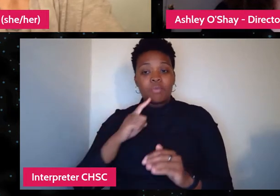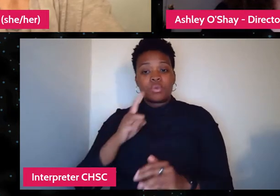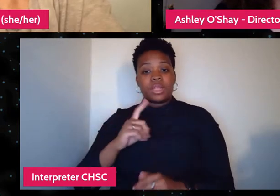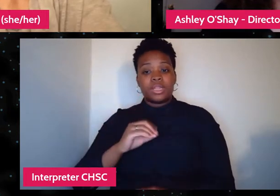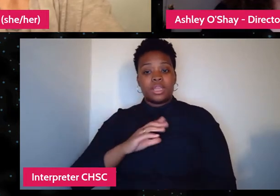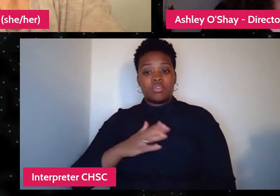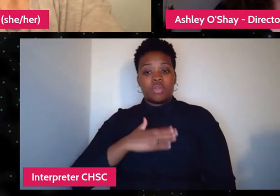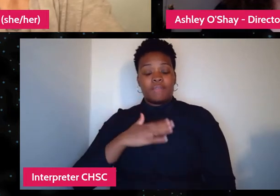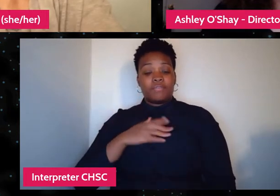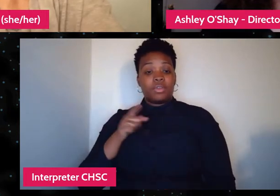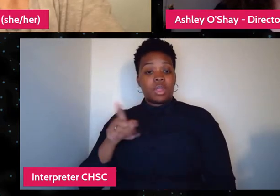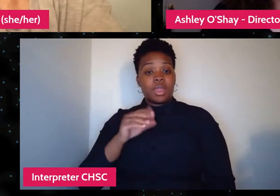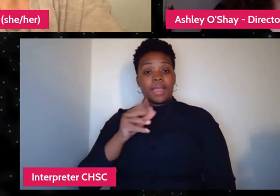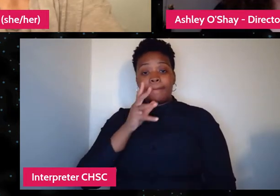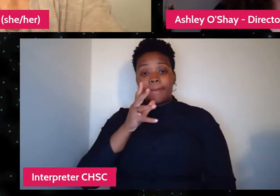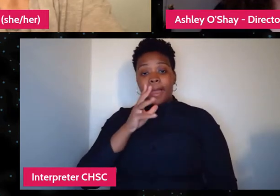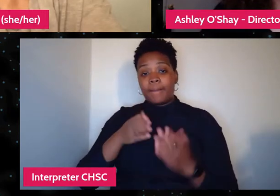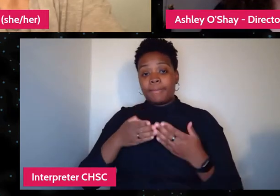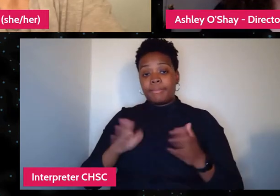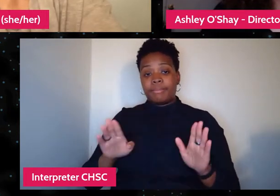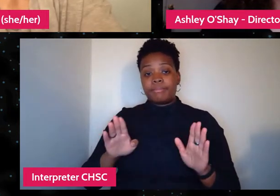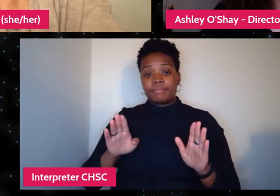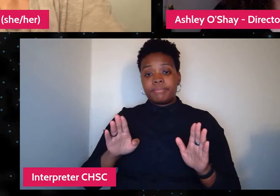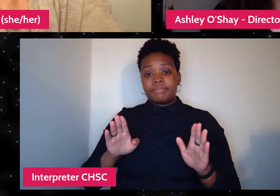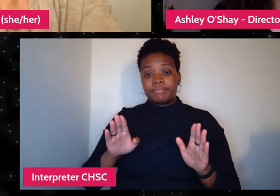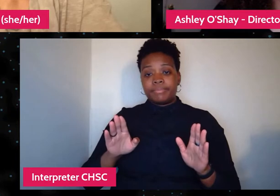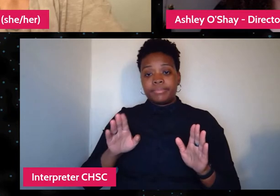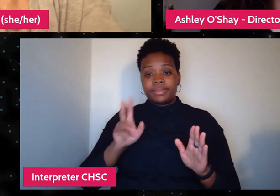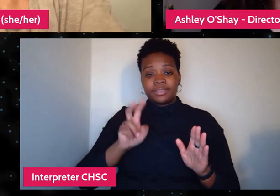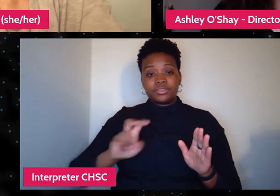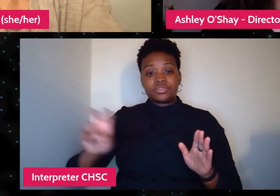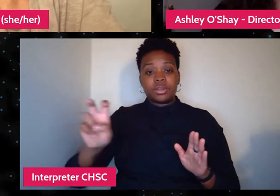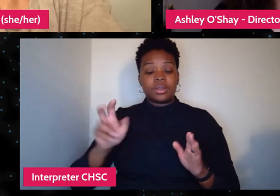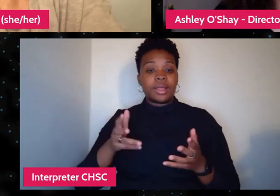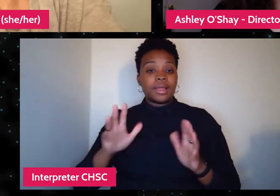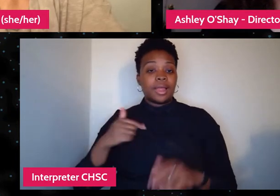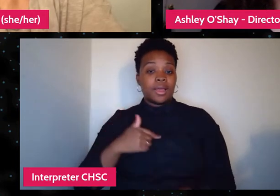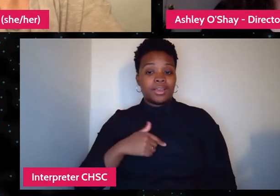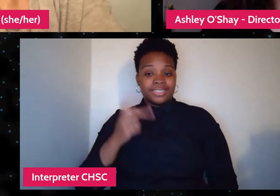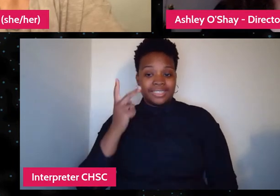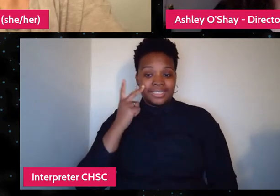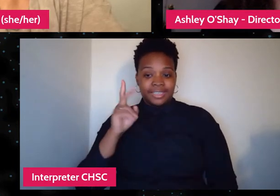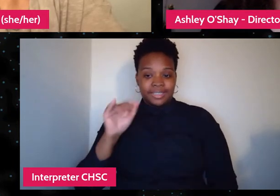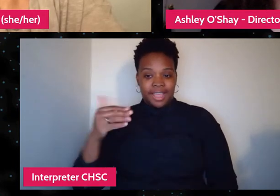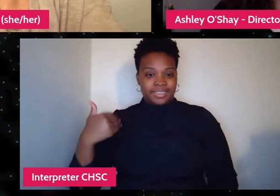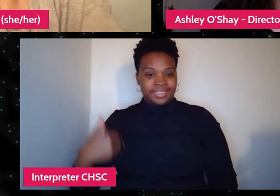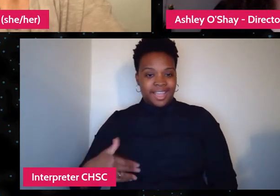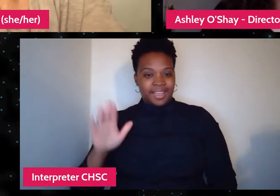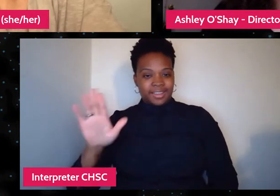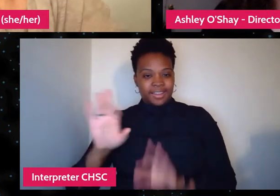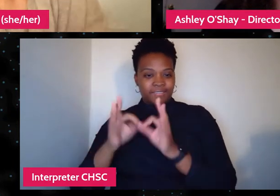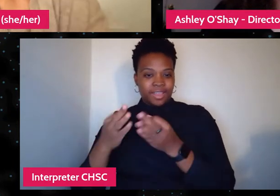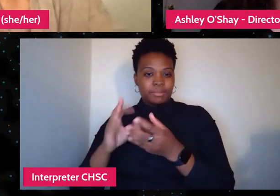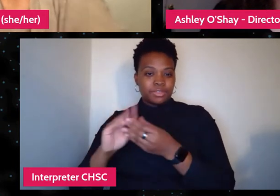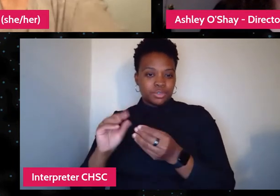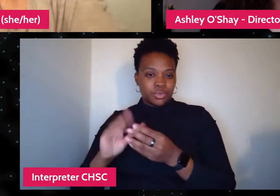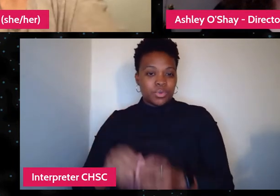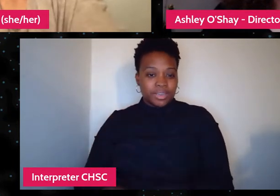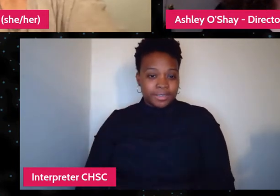mom opened us up to that journey and you know, allowed us to see that side of their family story.